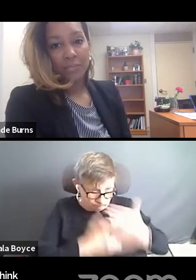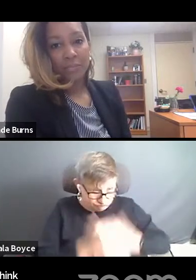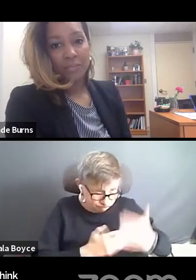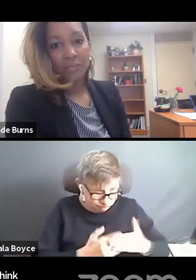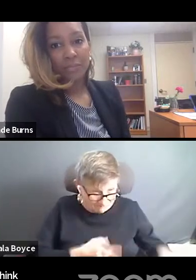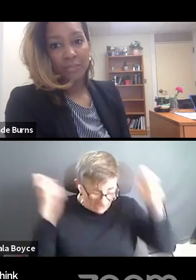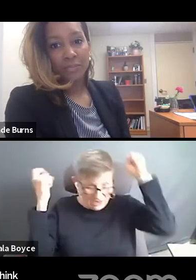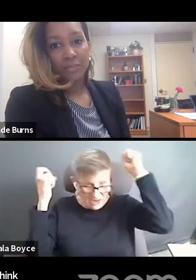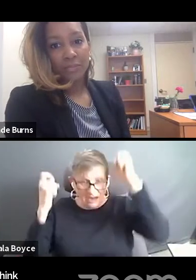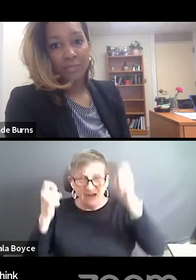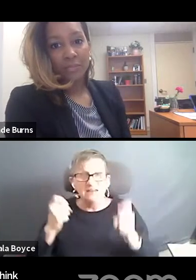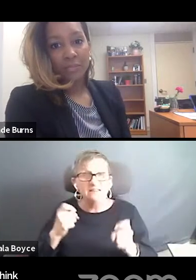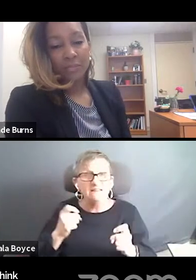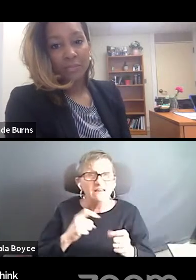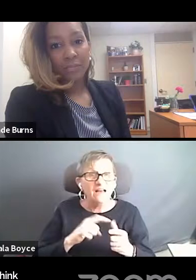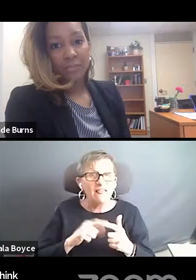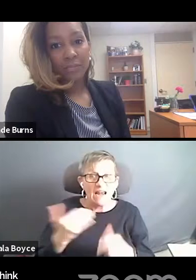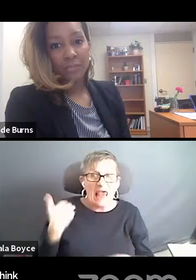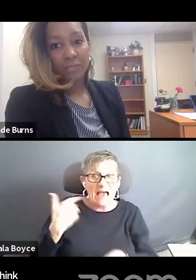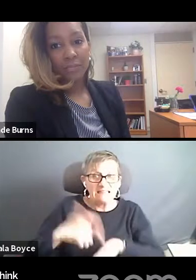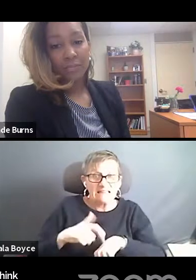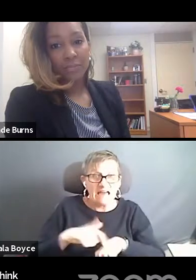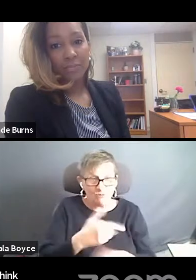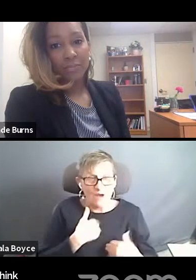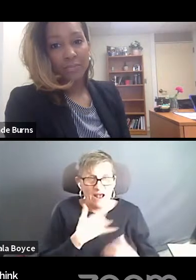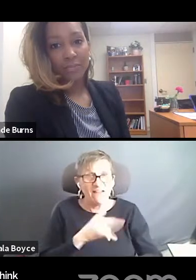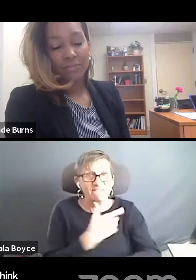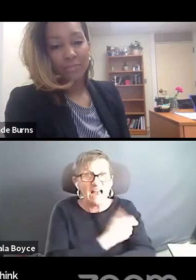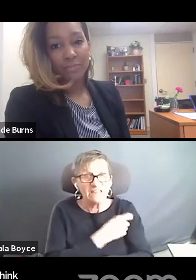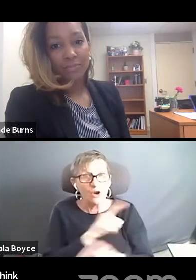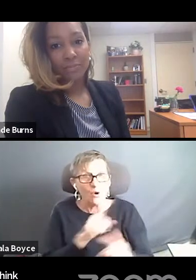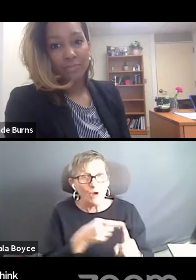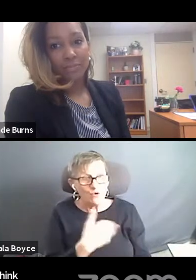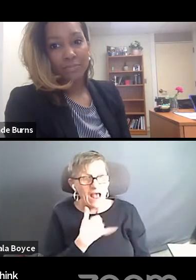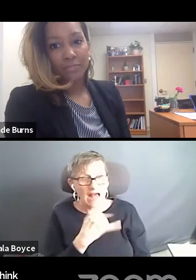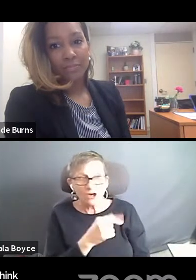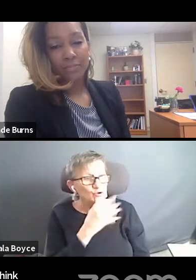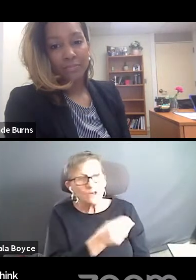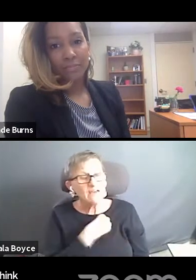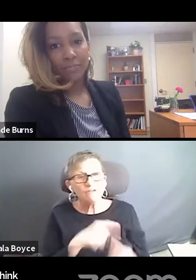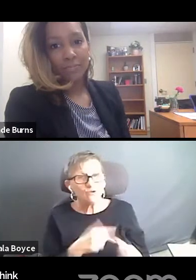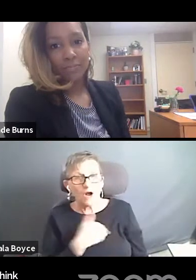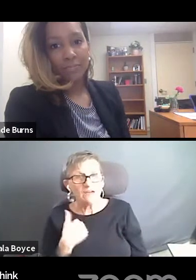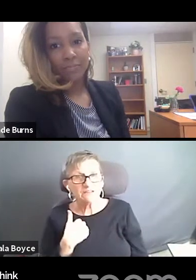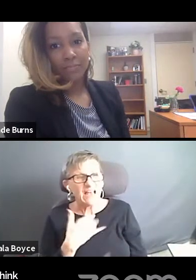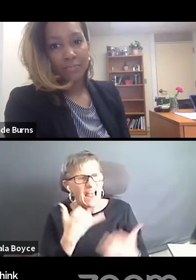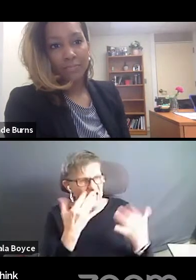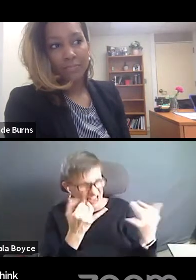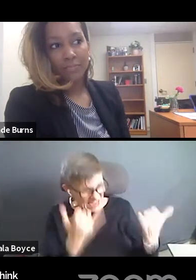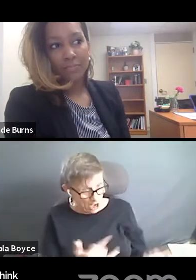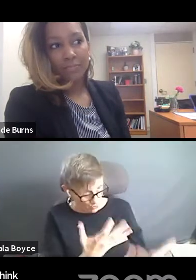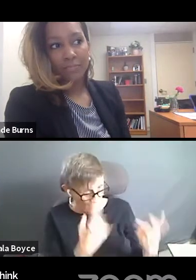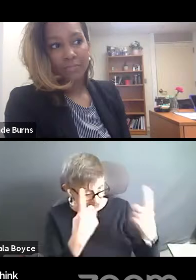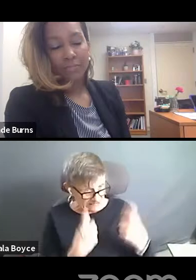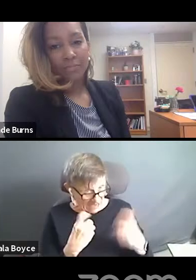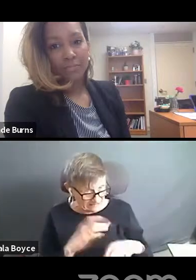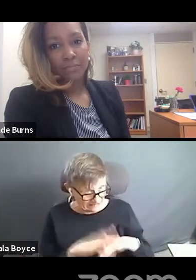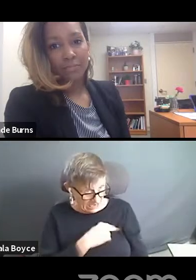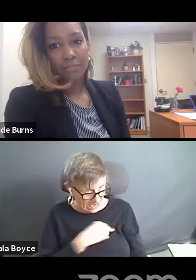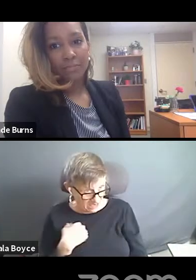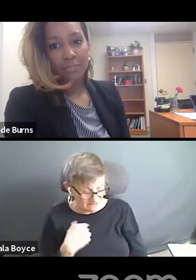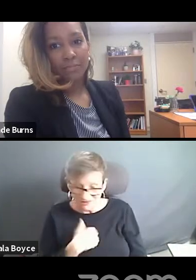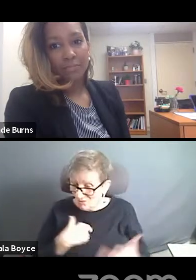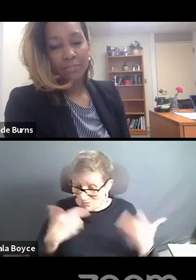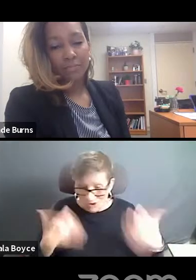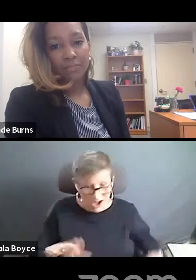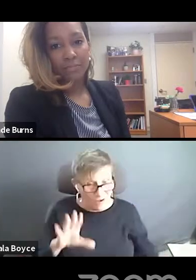the last time y'all had some vaccination, when you had it, you didn't give it to us, and now you want to test us? We don't want to be your